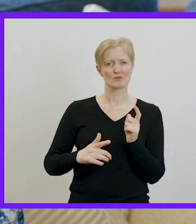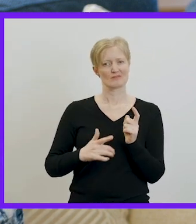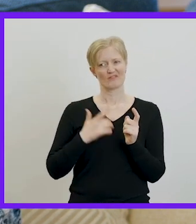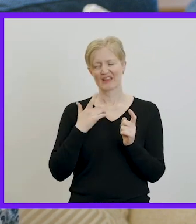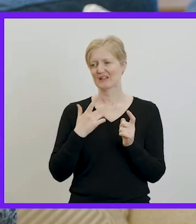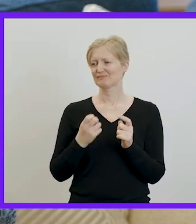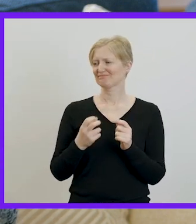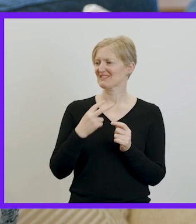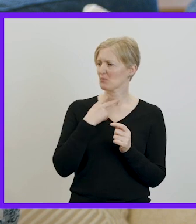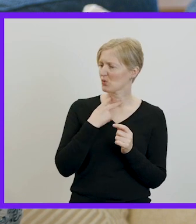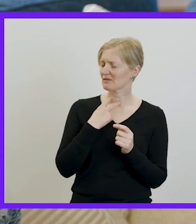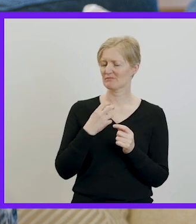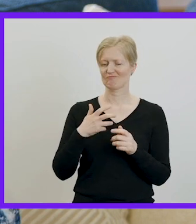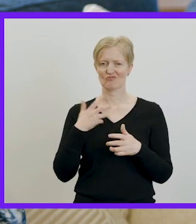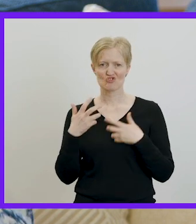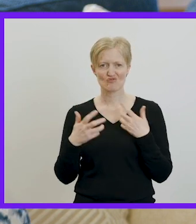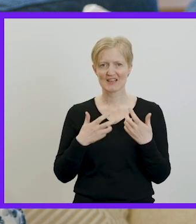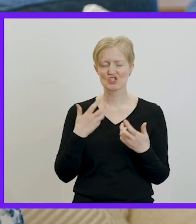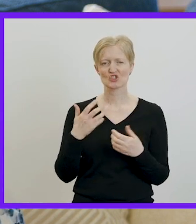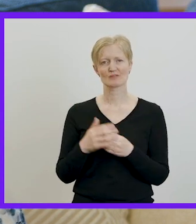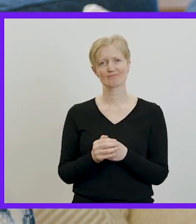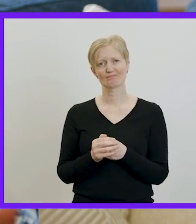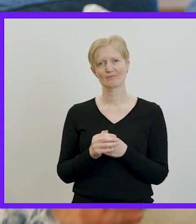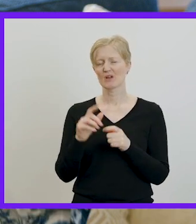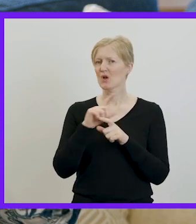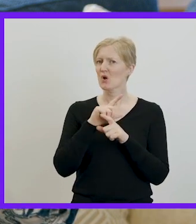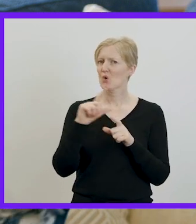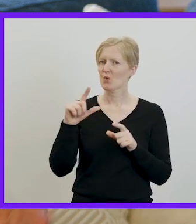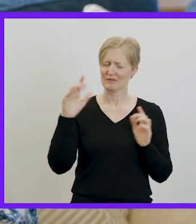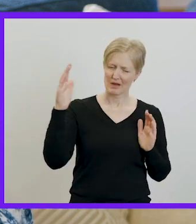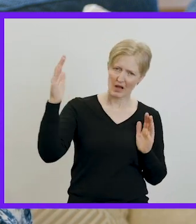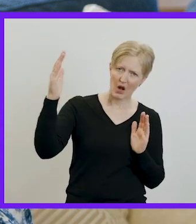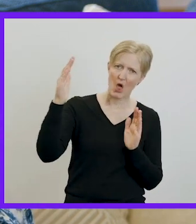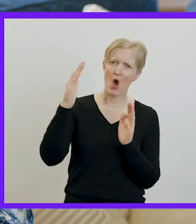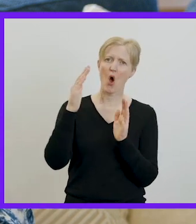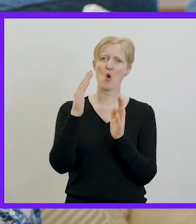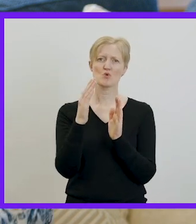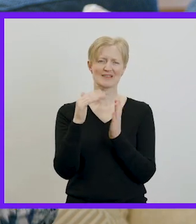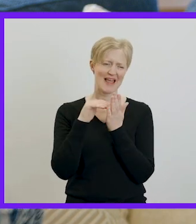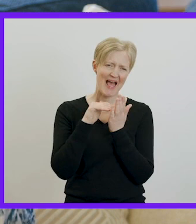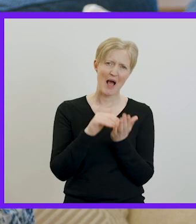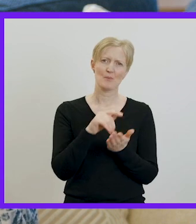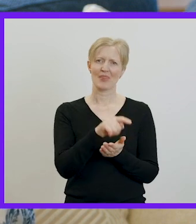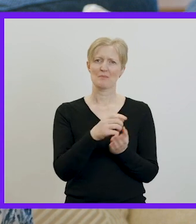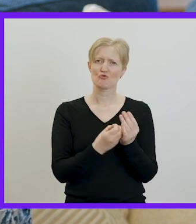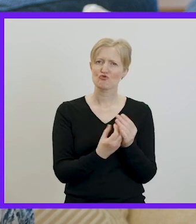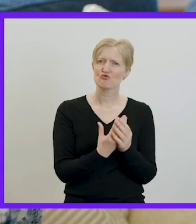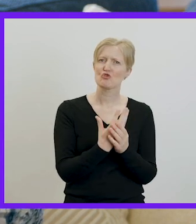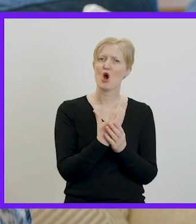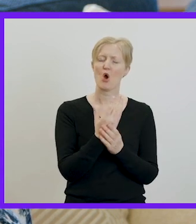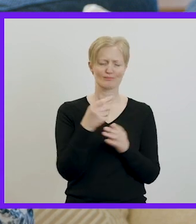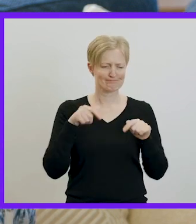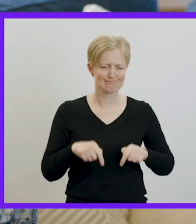of disappointment or from frustration of things that are going on. Lord, would you draw near to them, but would you help them to grow